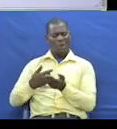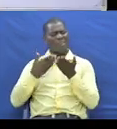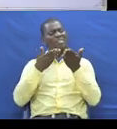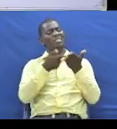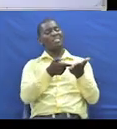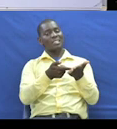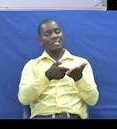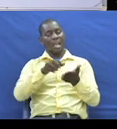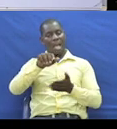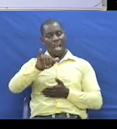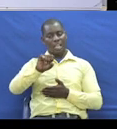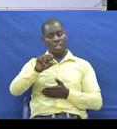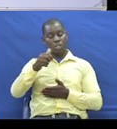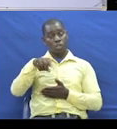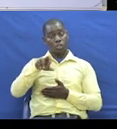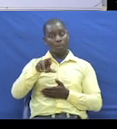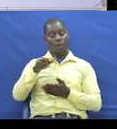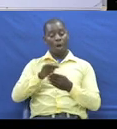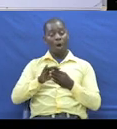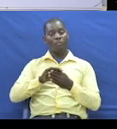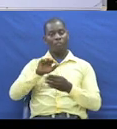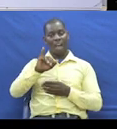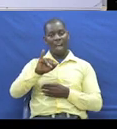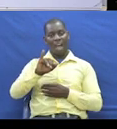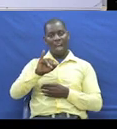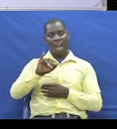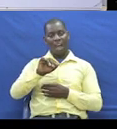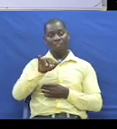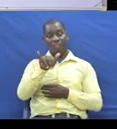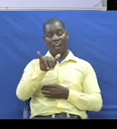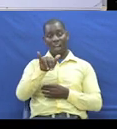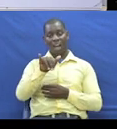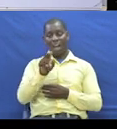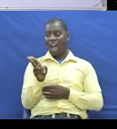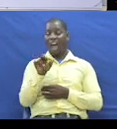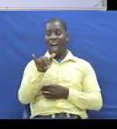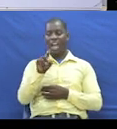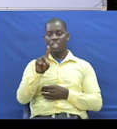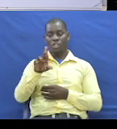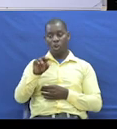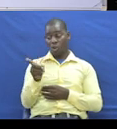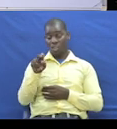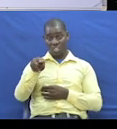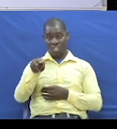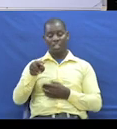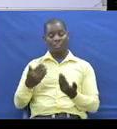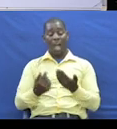of these are the isotopes of the hydrogen. But we are having several kinds of the isotopes, of